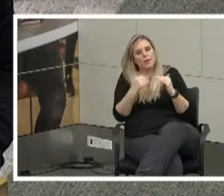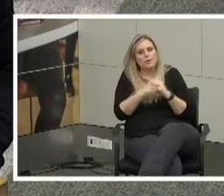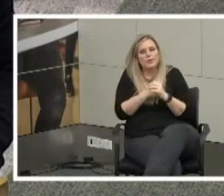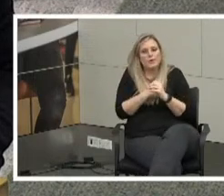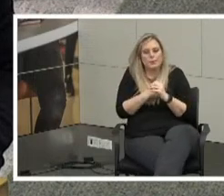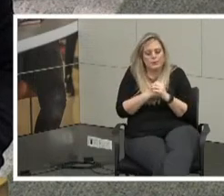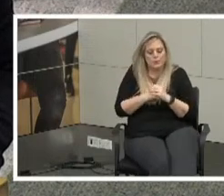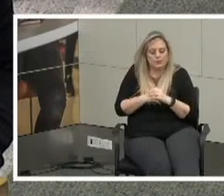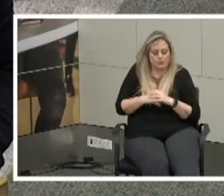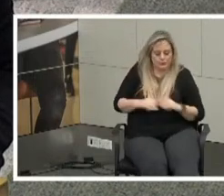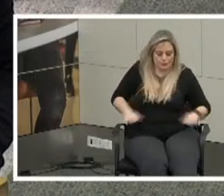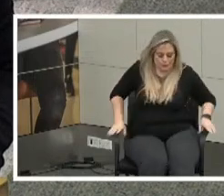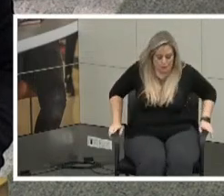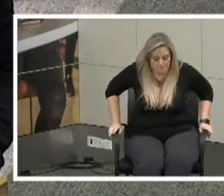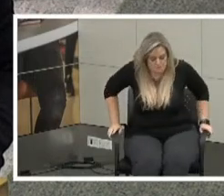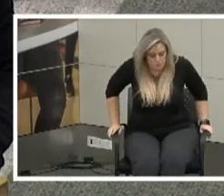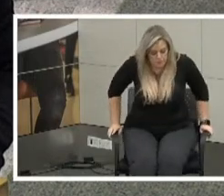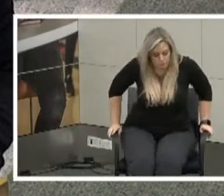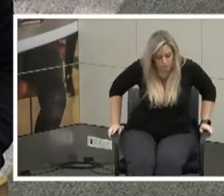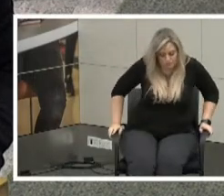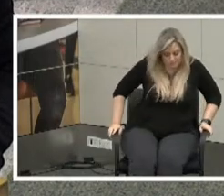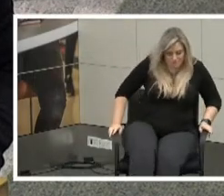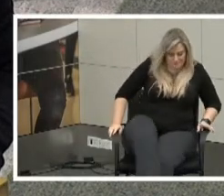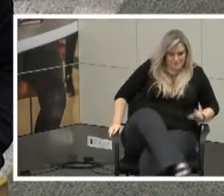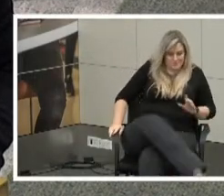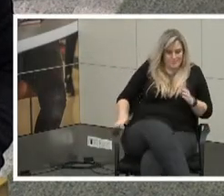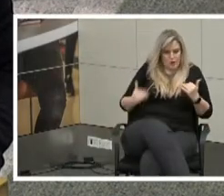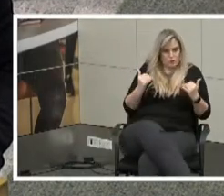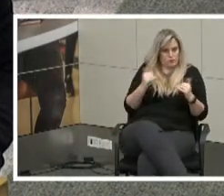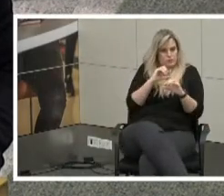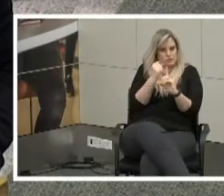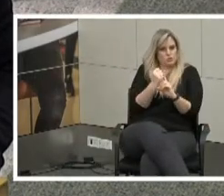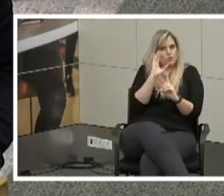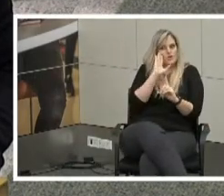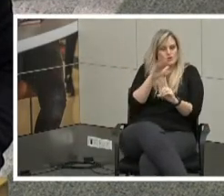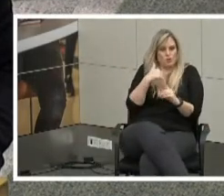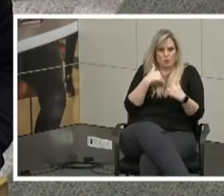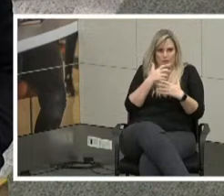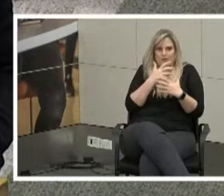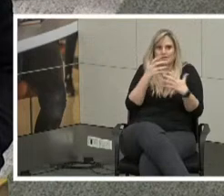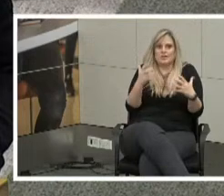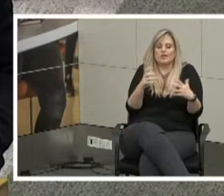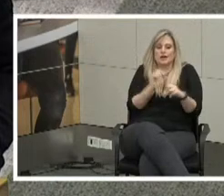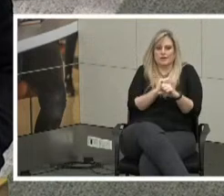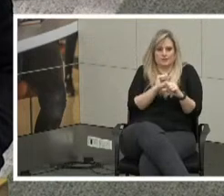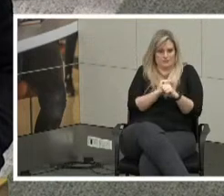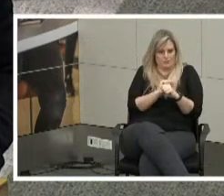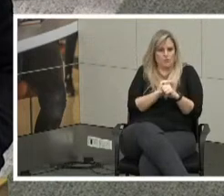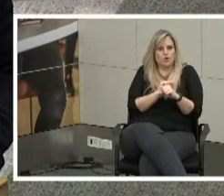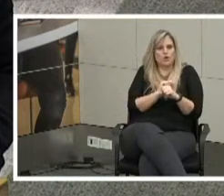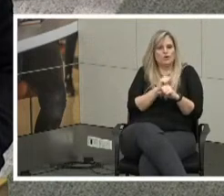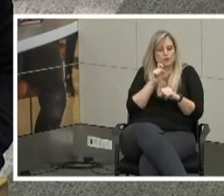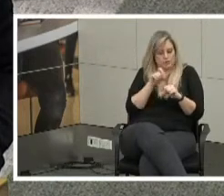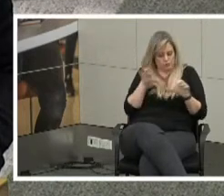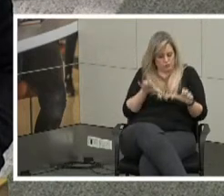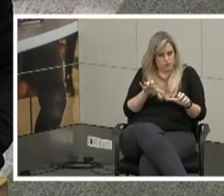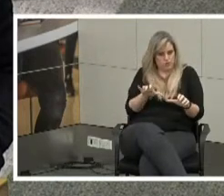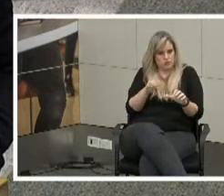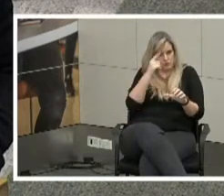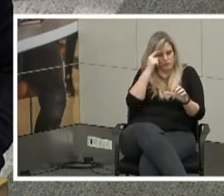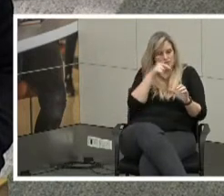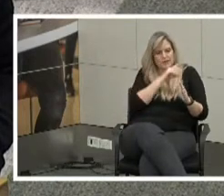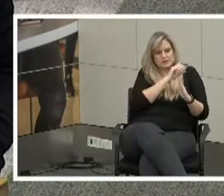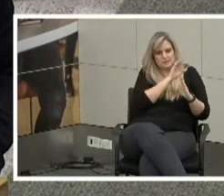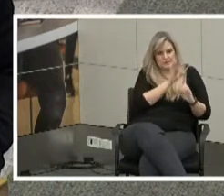people um where we're at right now we know we have work to do around that specially designed